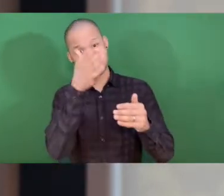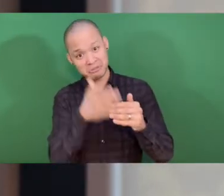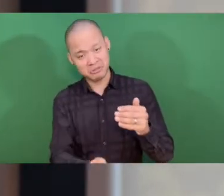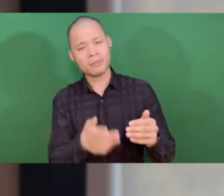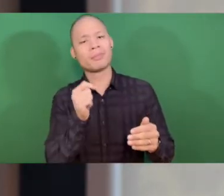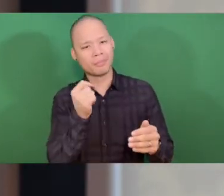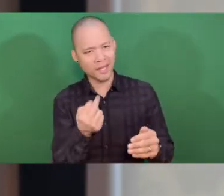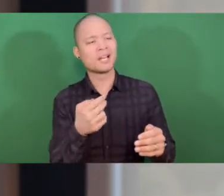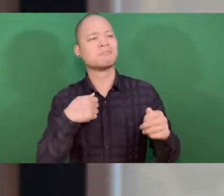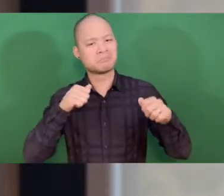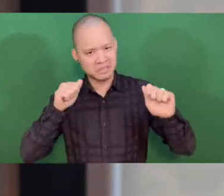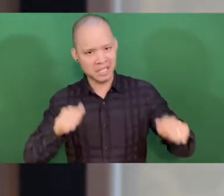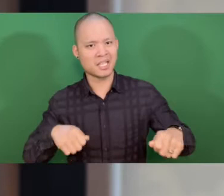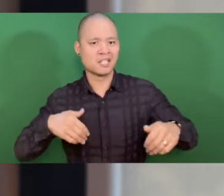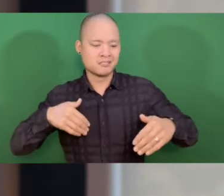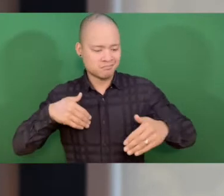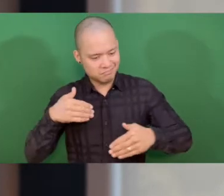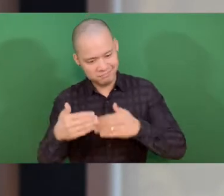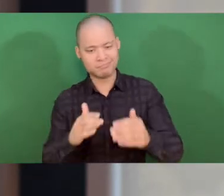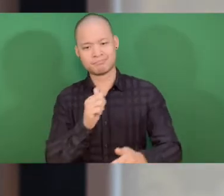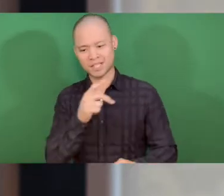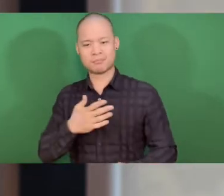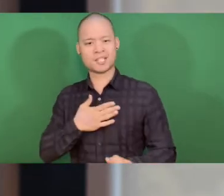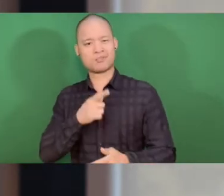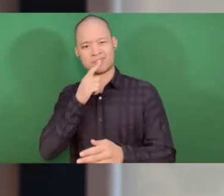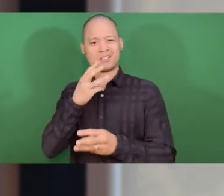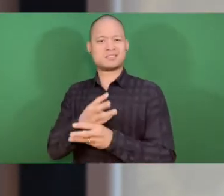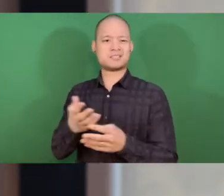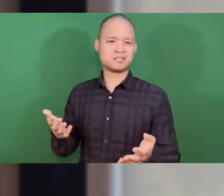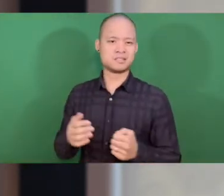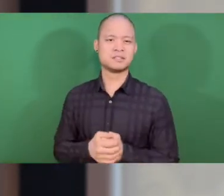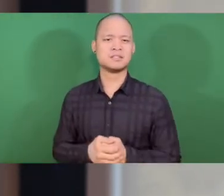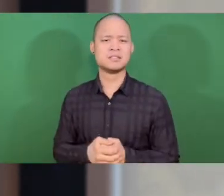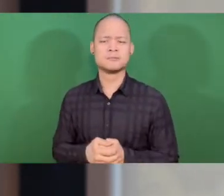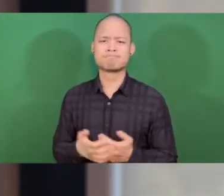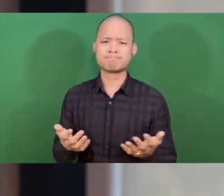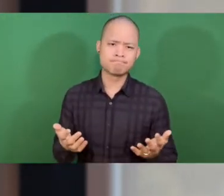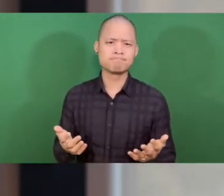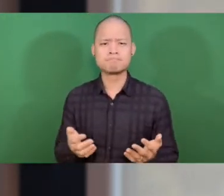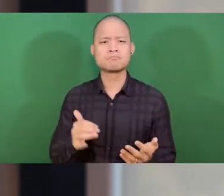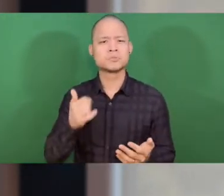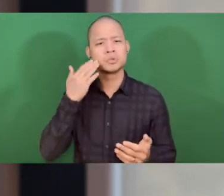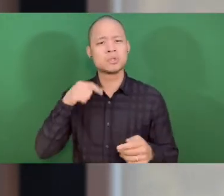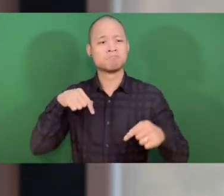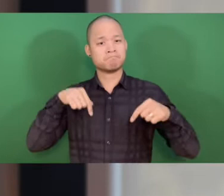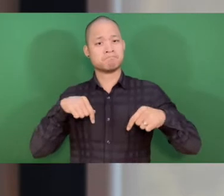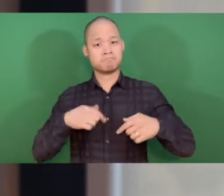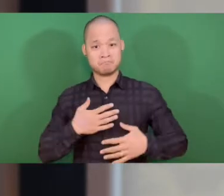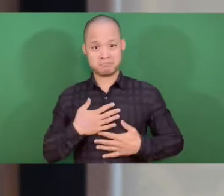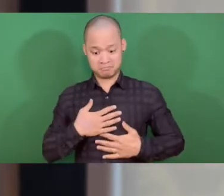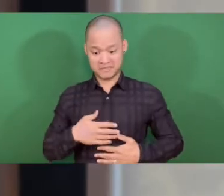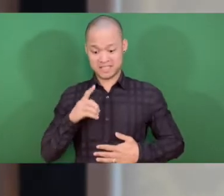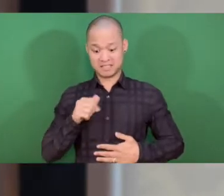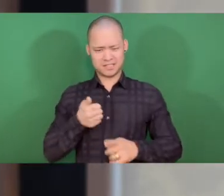be doing my real life again. And I think, like for me, knowing that this disability is